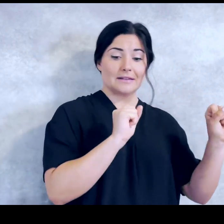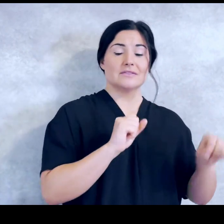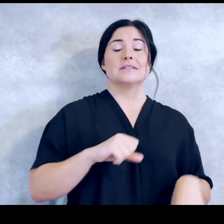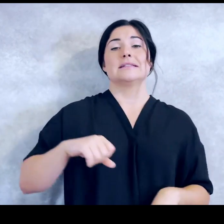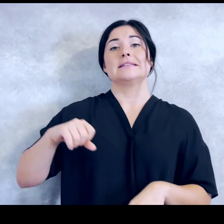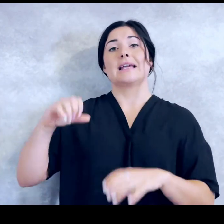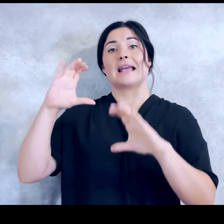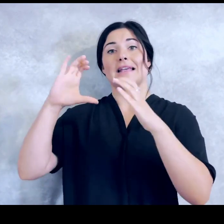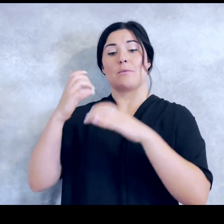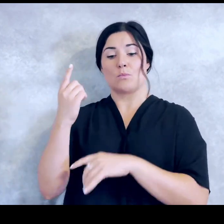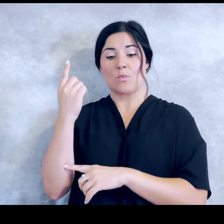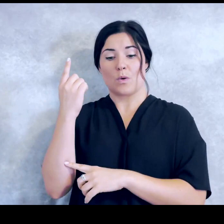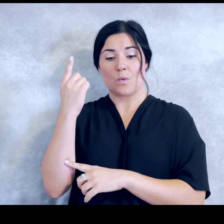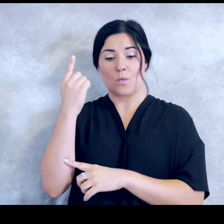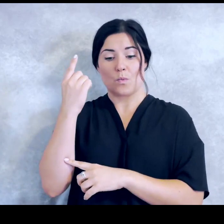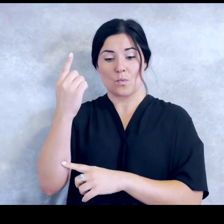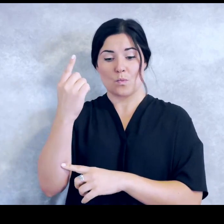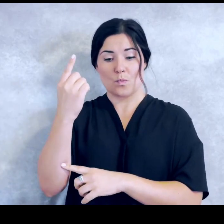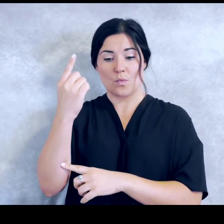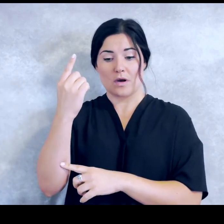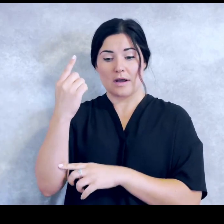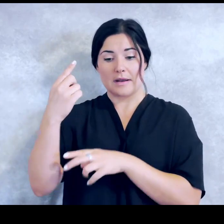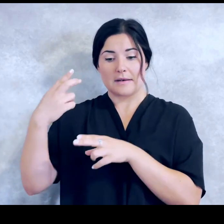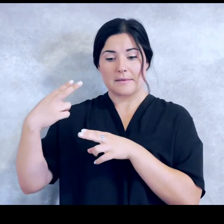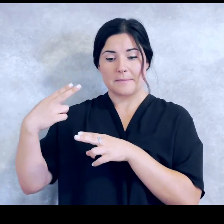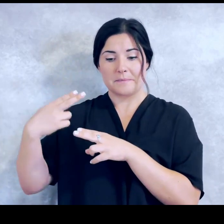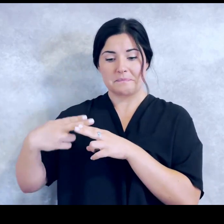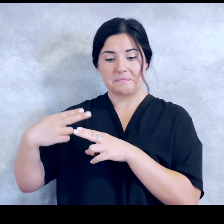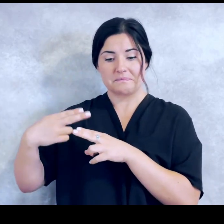on camera one. Come on, somebody, right here on camera one.